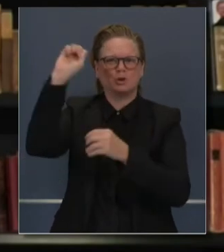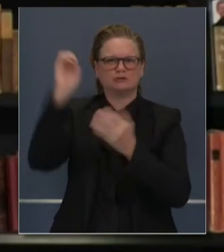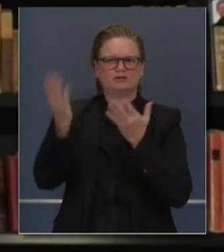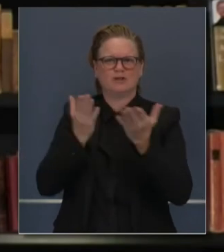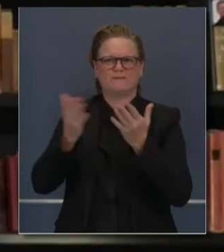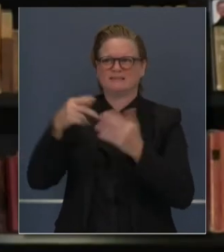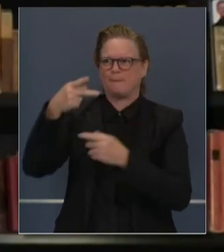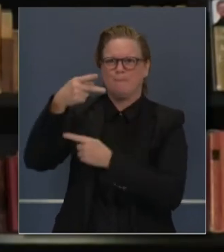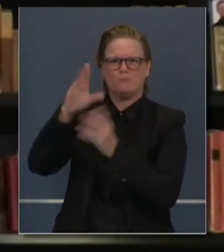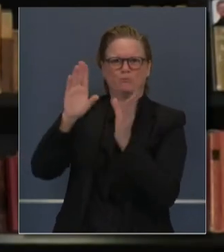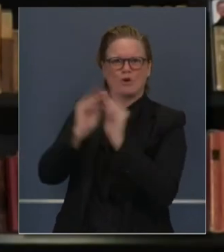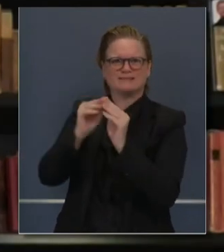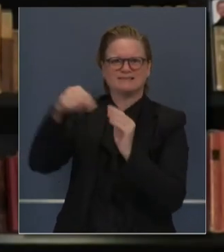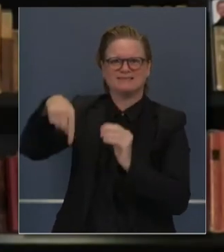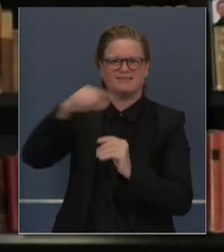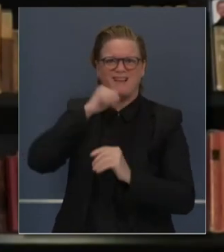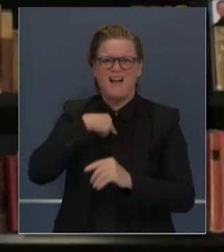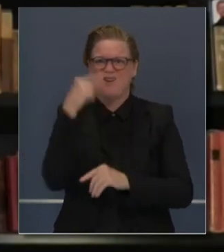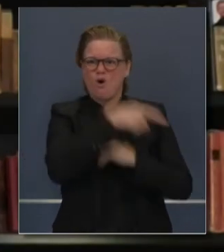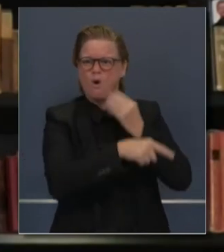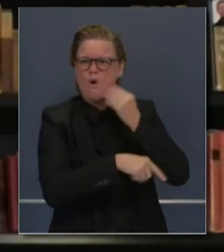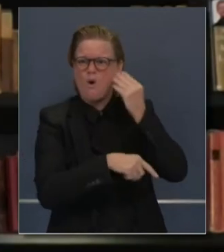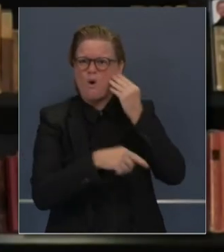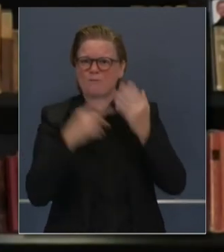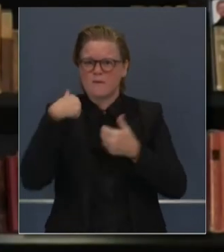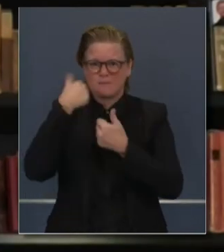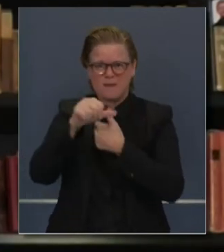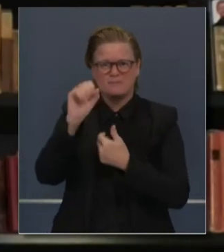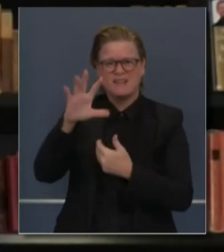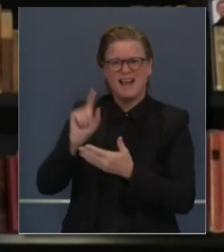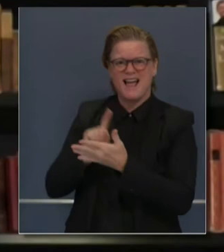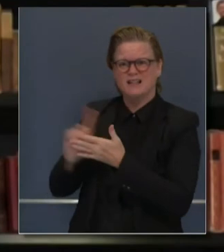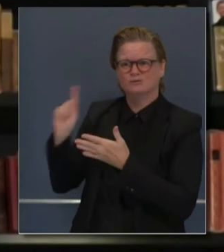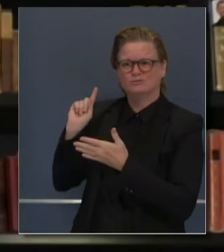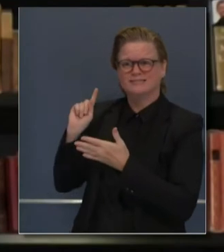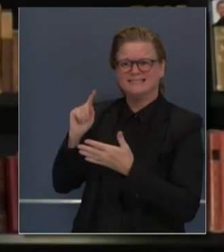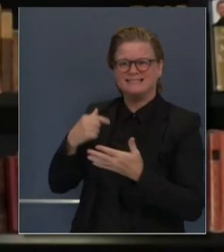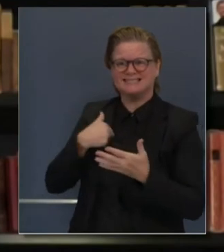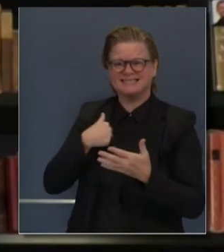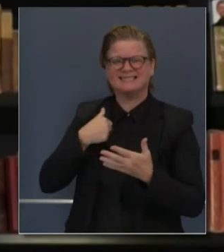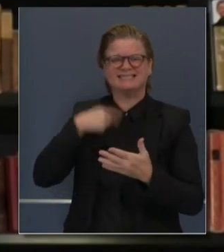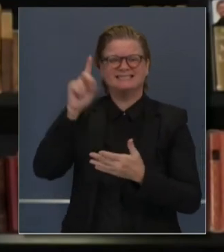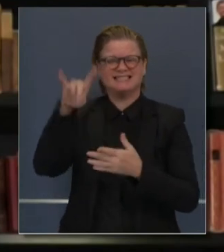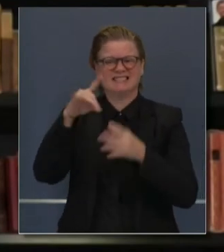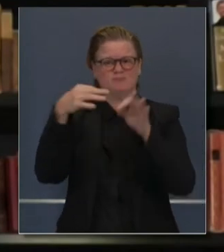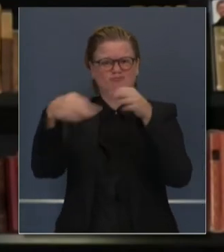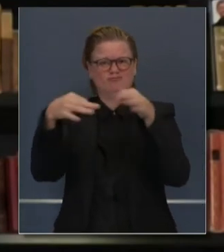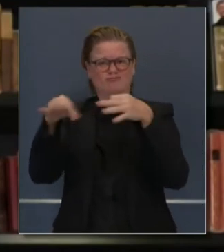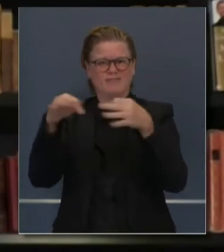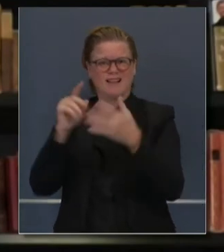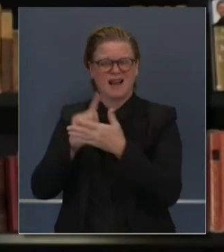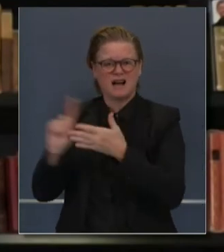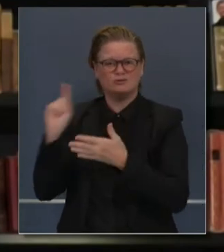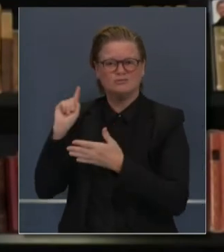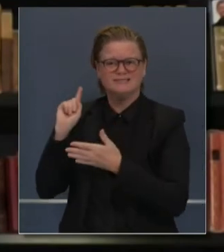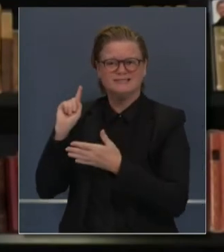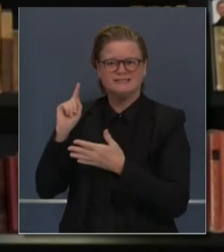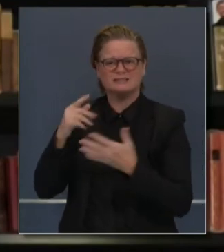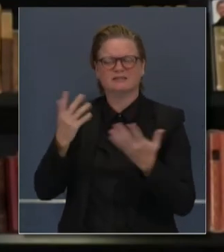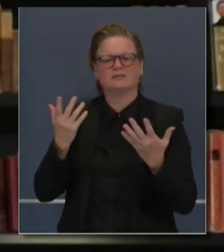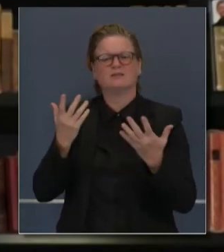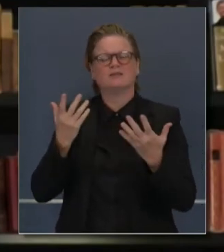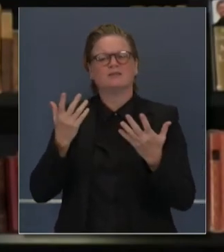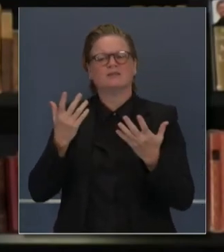you, to the extent you could, take a look at the presentation I made last week as it relates to vaccines